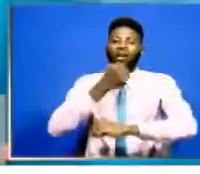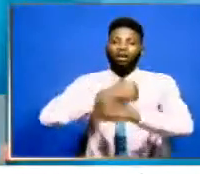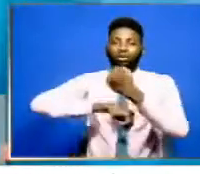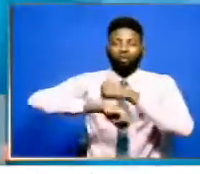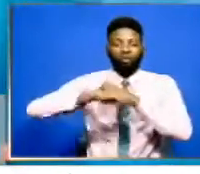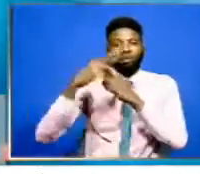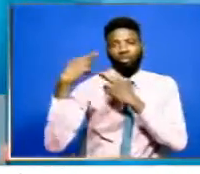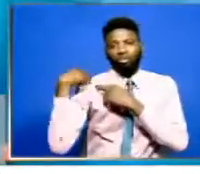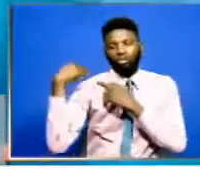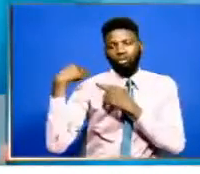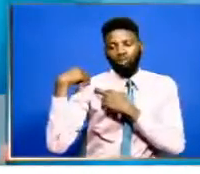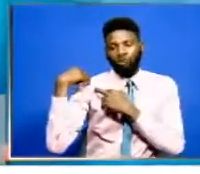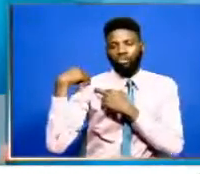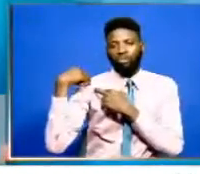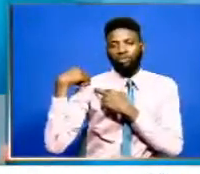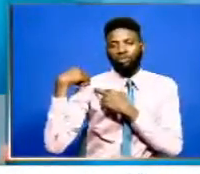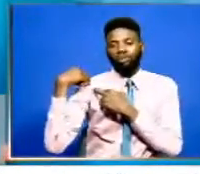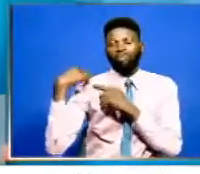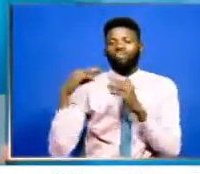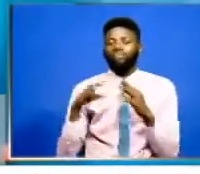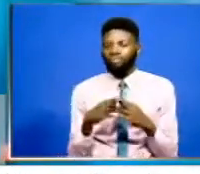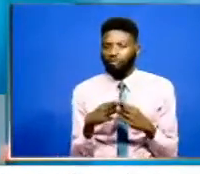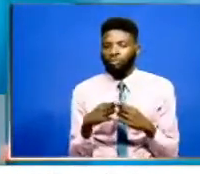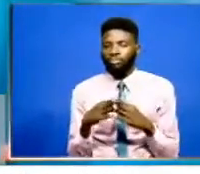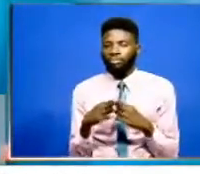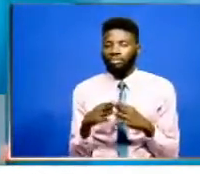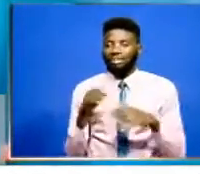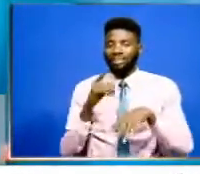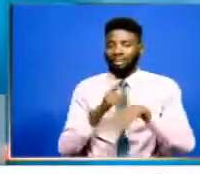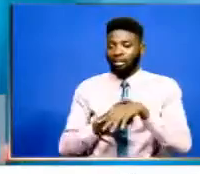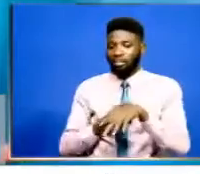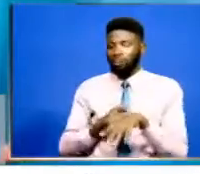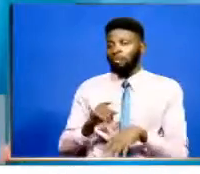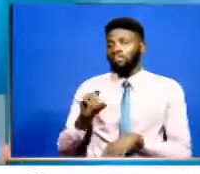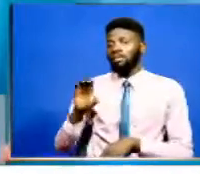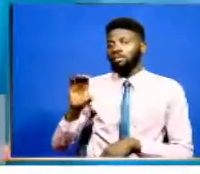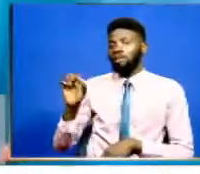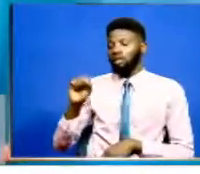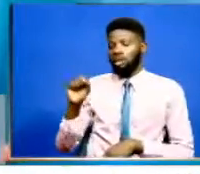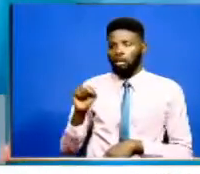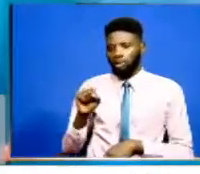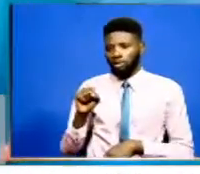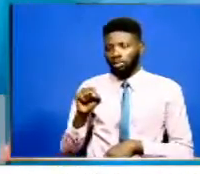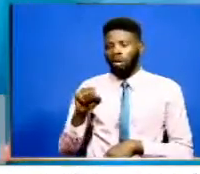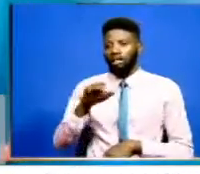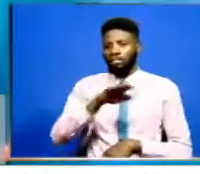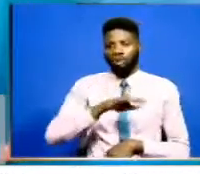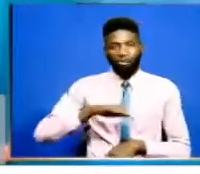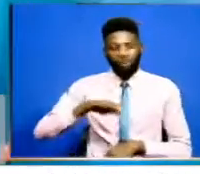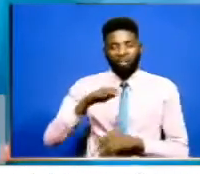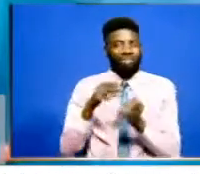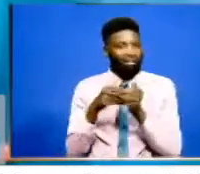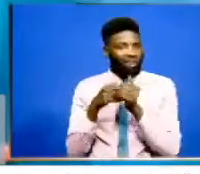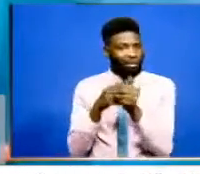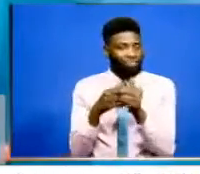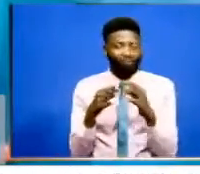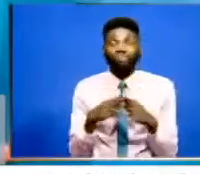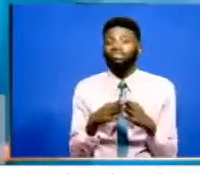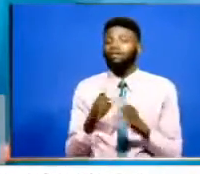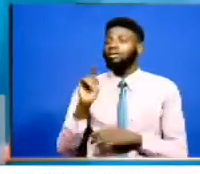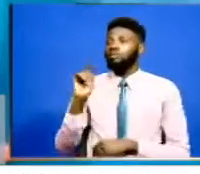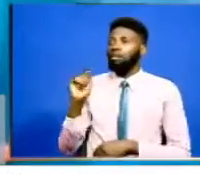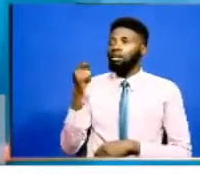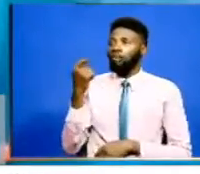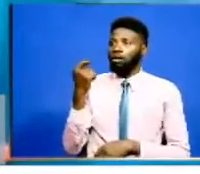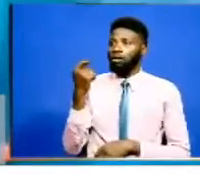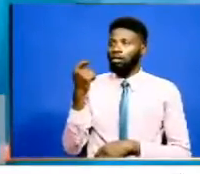the leadership of the Cabinet Secretary on Forestry. You know, Kenya has set